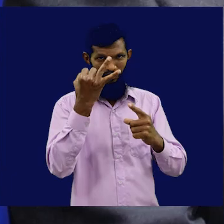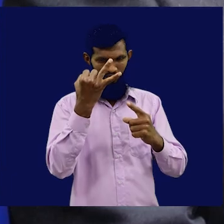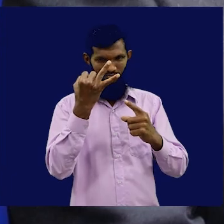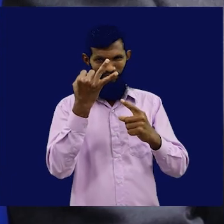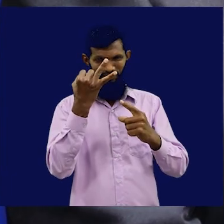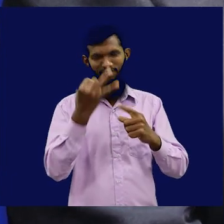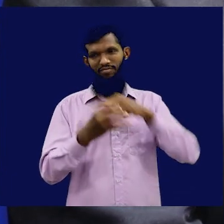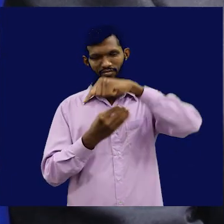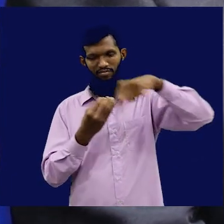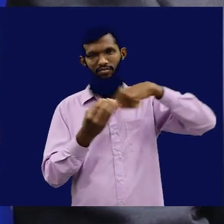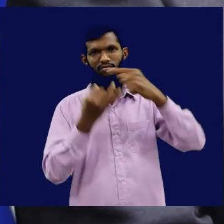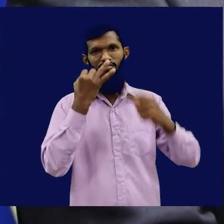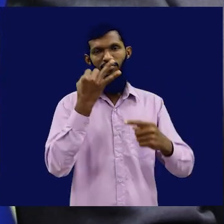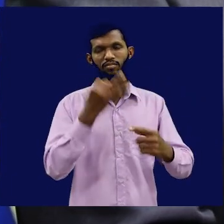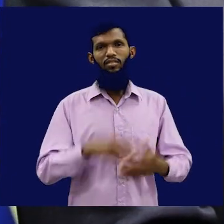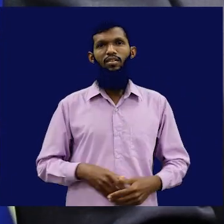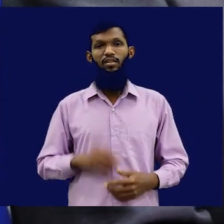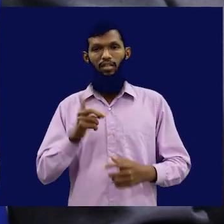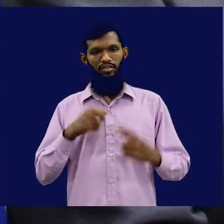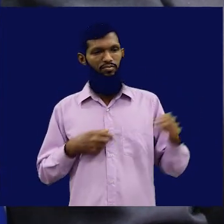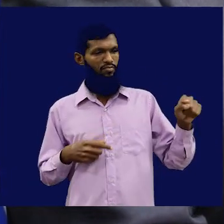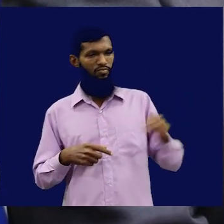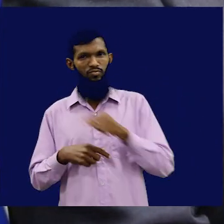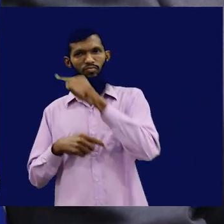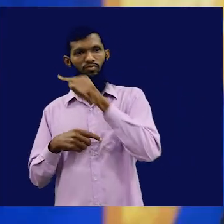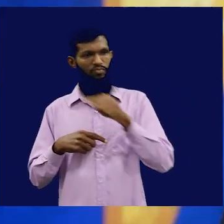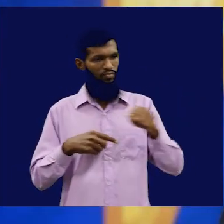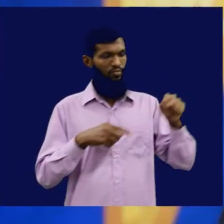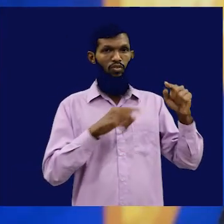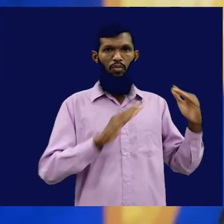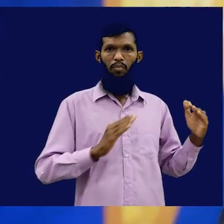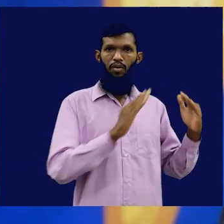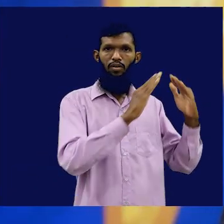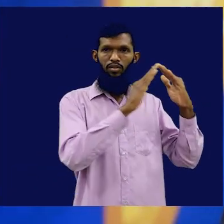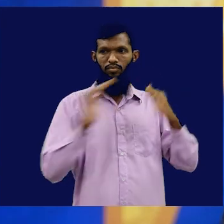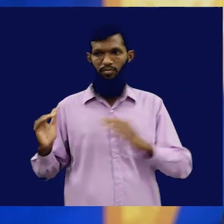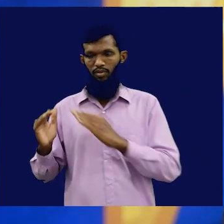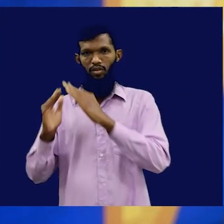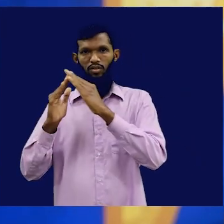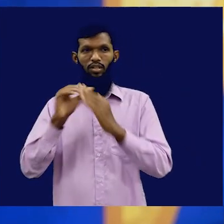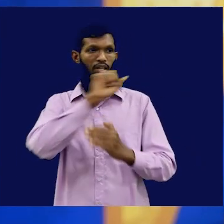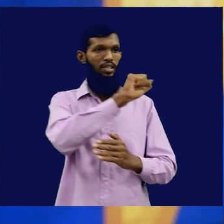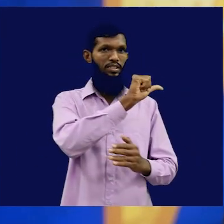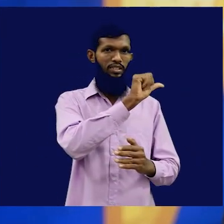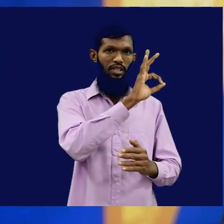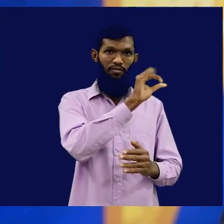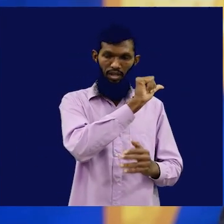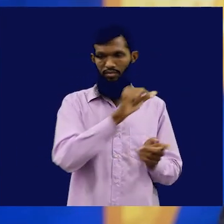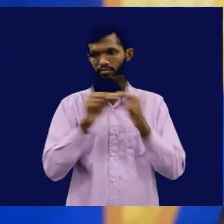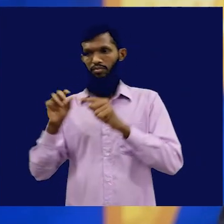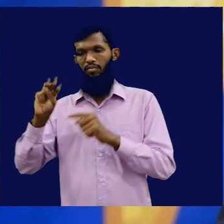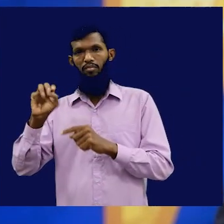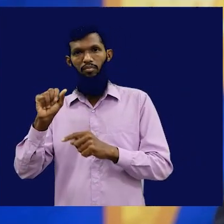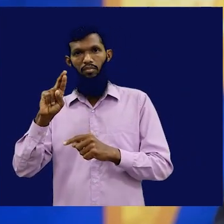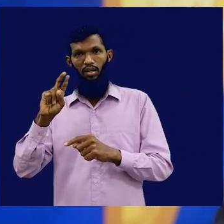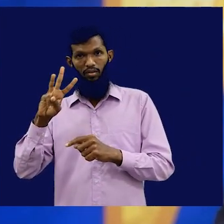Kaaba 7 times, and also sa'i, or walking between the hills of Safa and Marwa